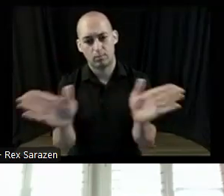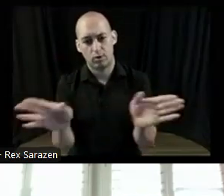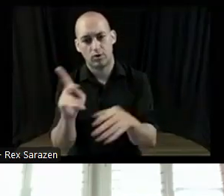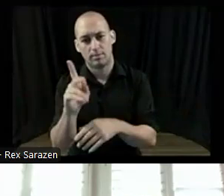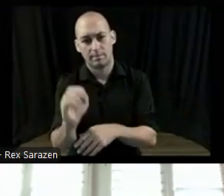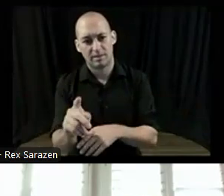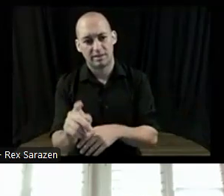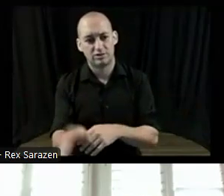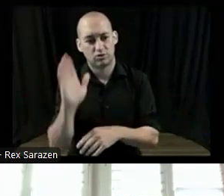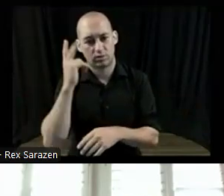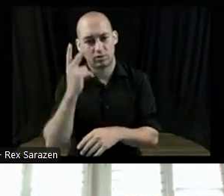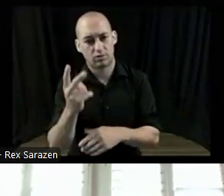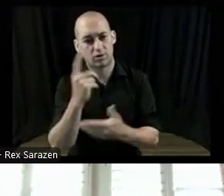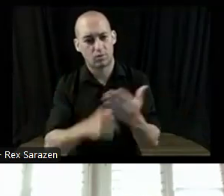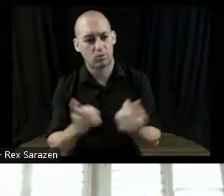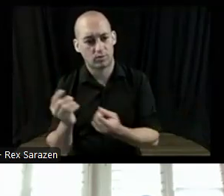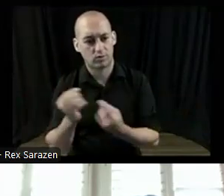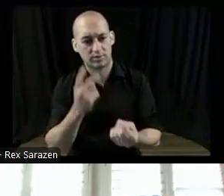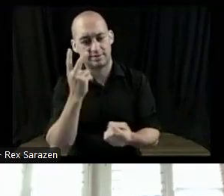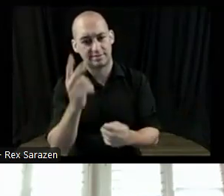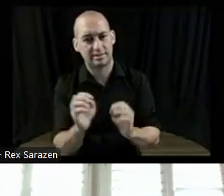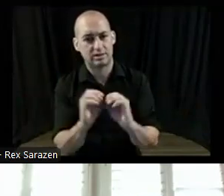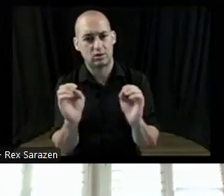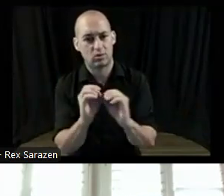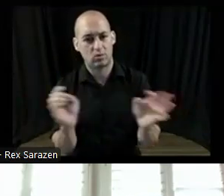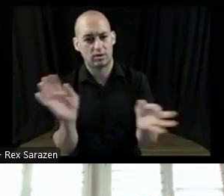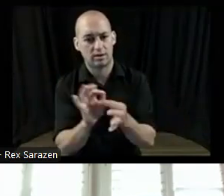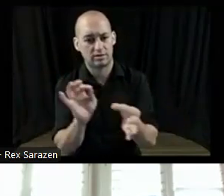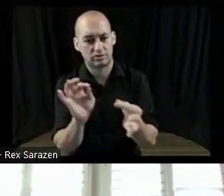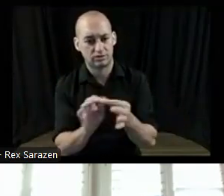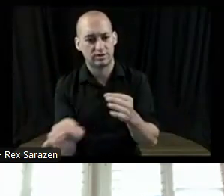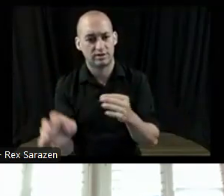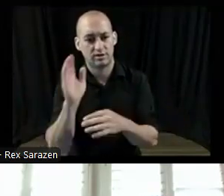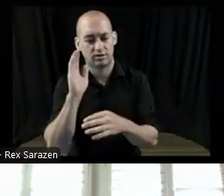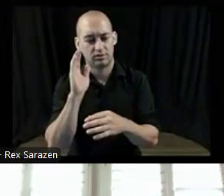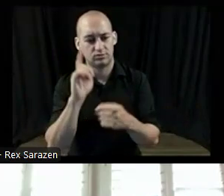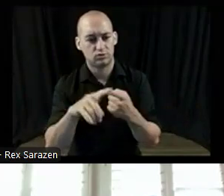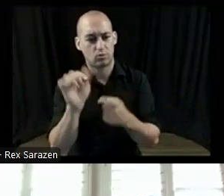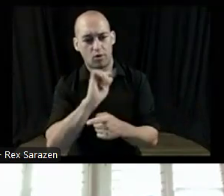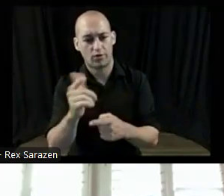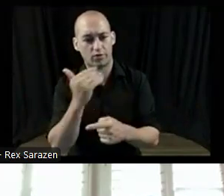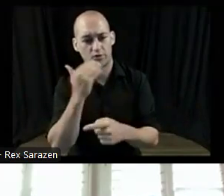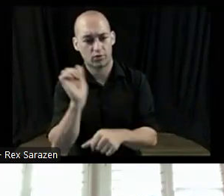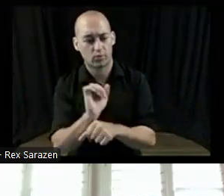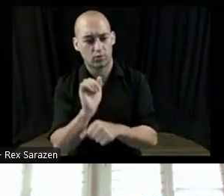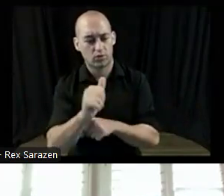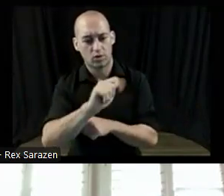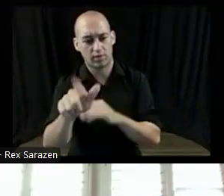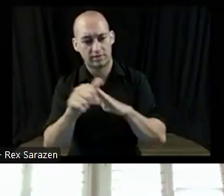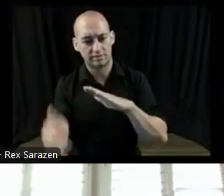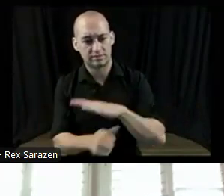there will look at what we do here and see no connection to all the good work that all the subcommittees have been